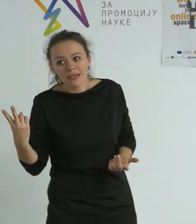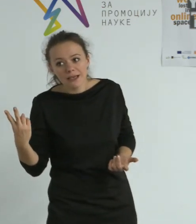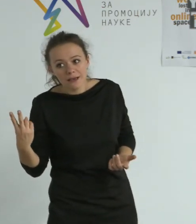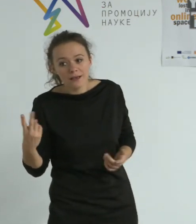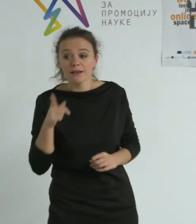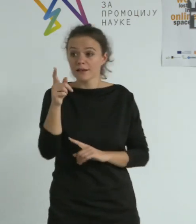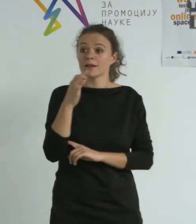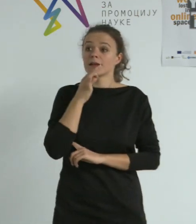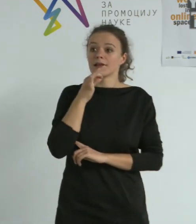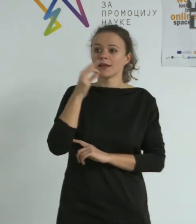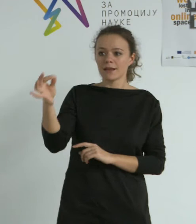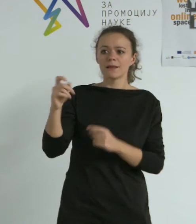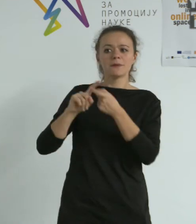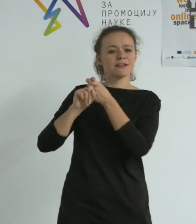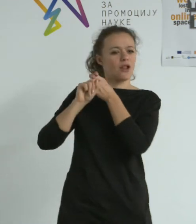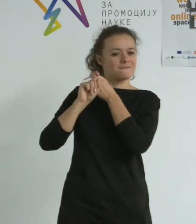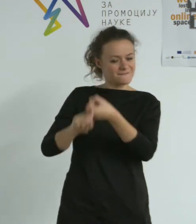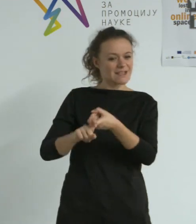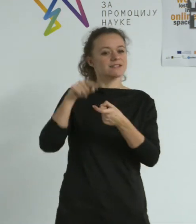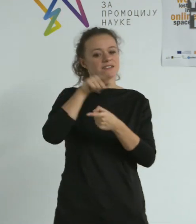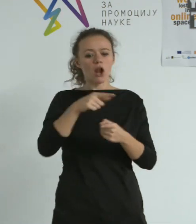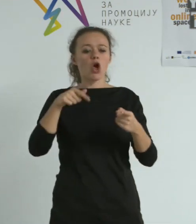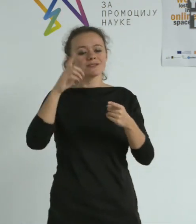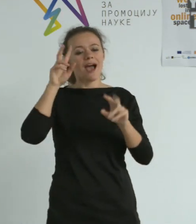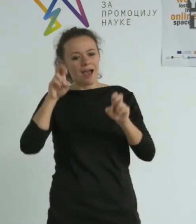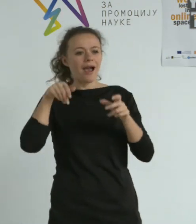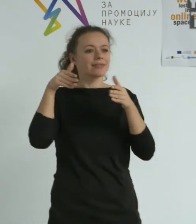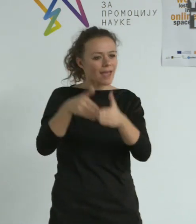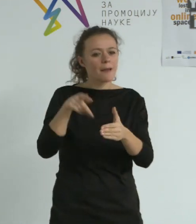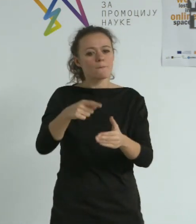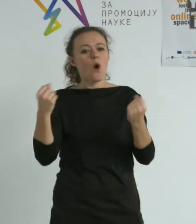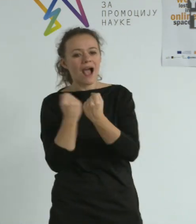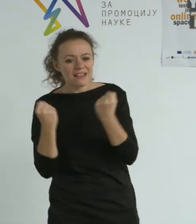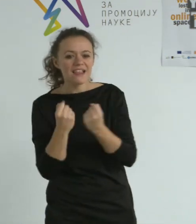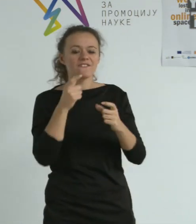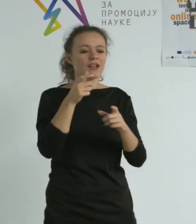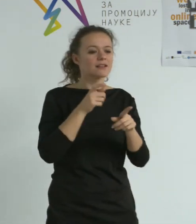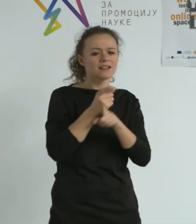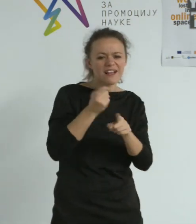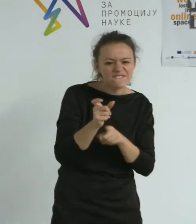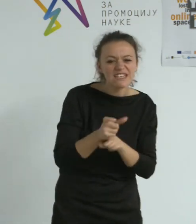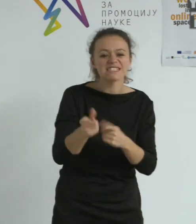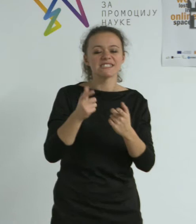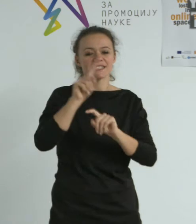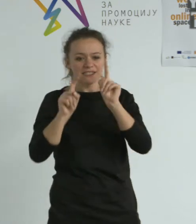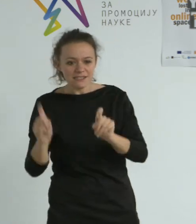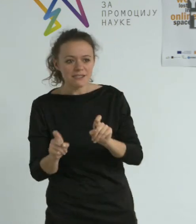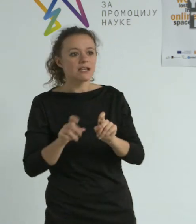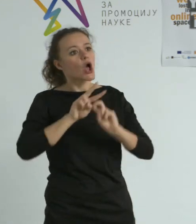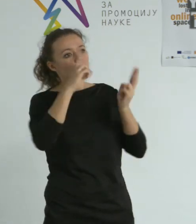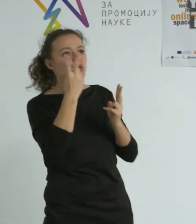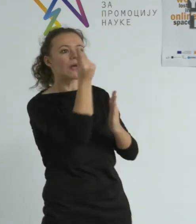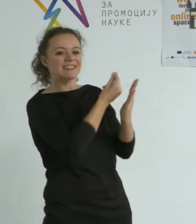As I said, I'm very Contents and pleased. the activities, the quizzes, were they difficult, the